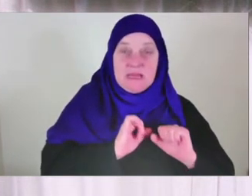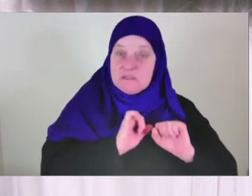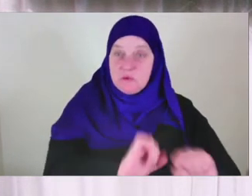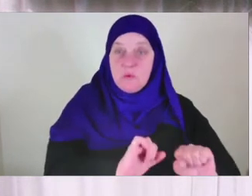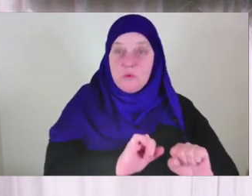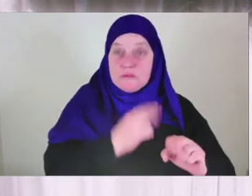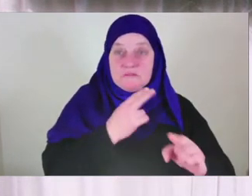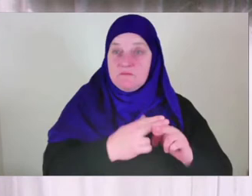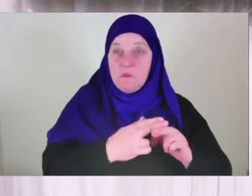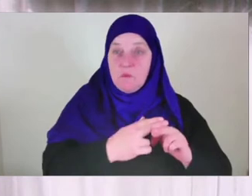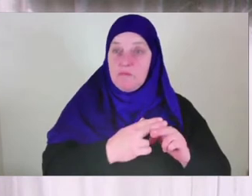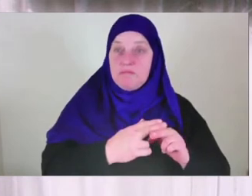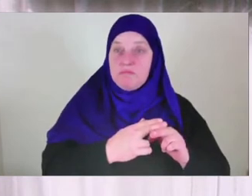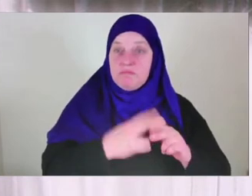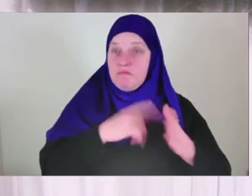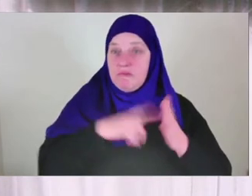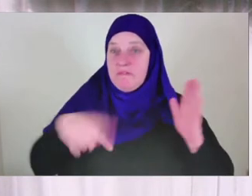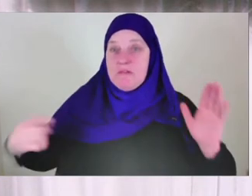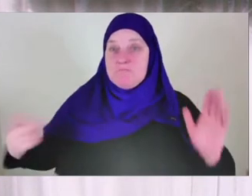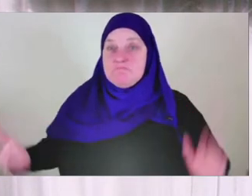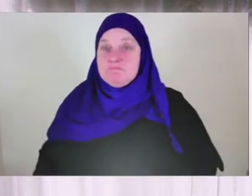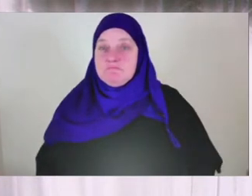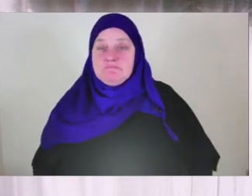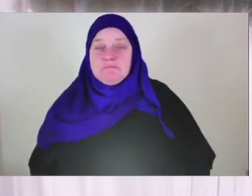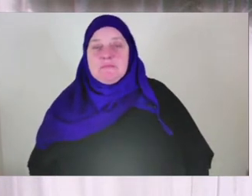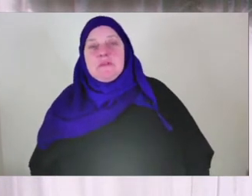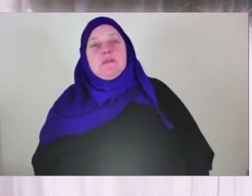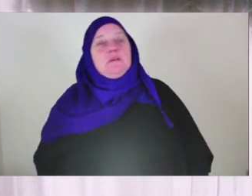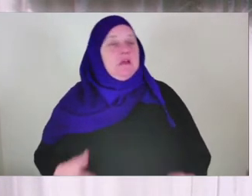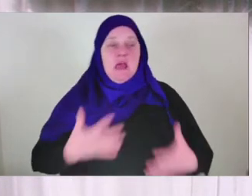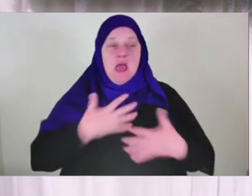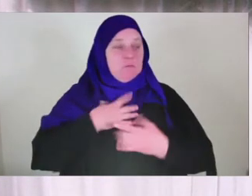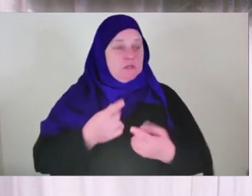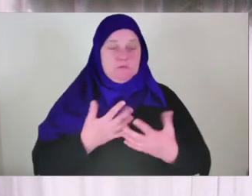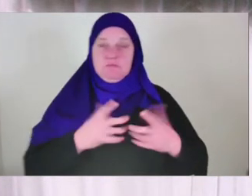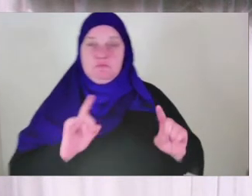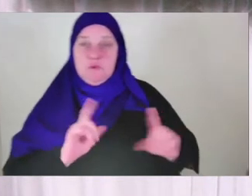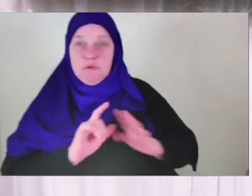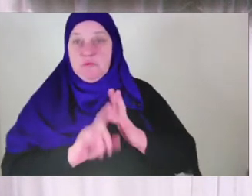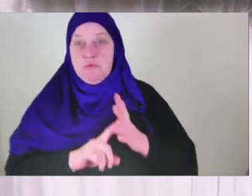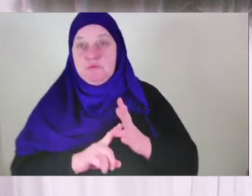you want with it. You know what I mean? You don't have to pay khums on it again.